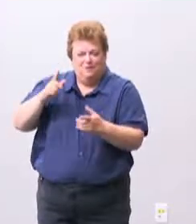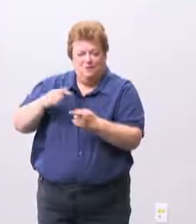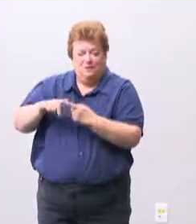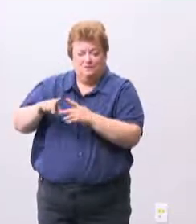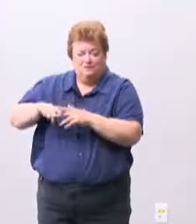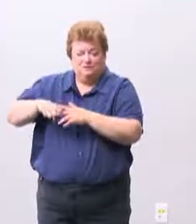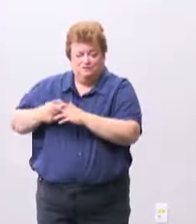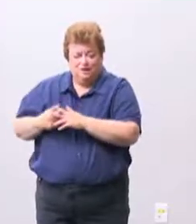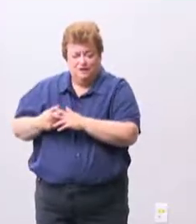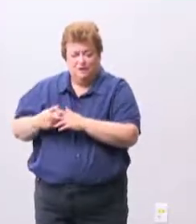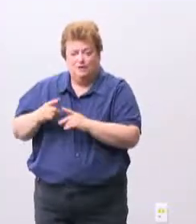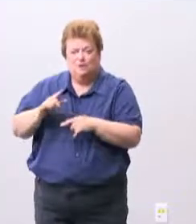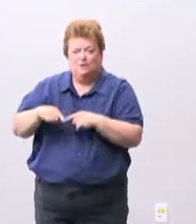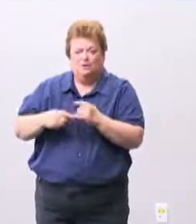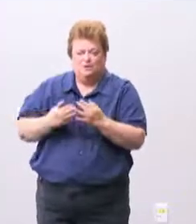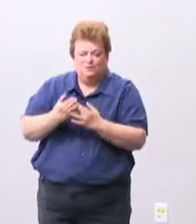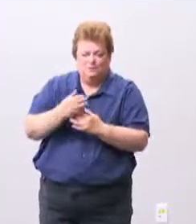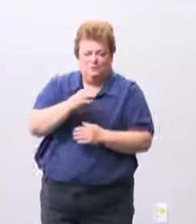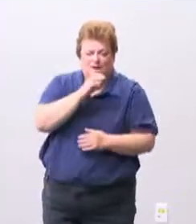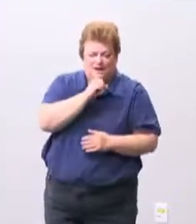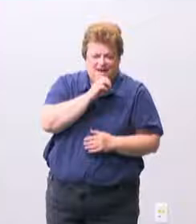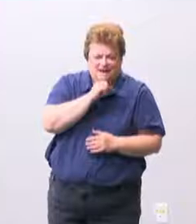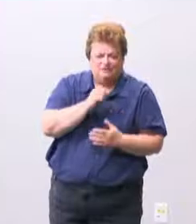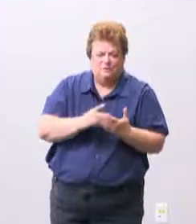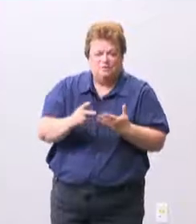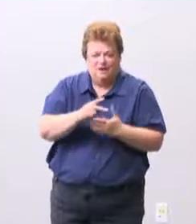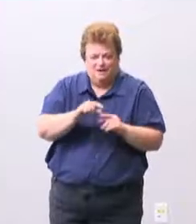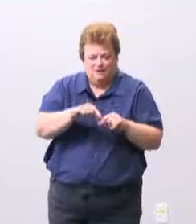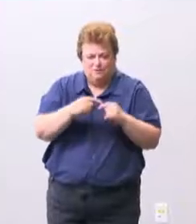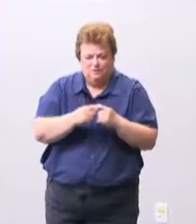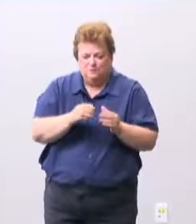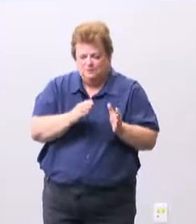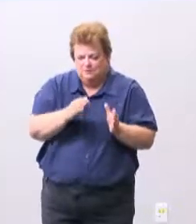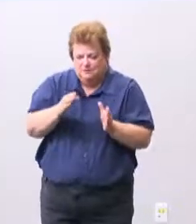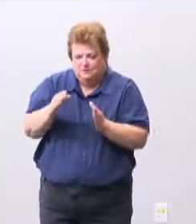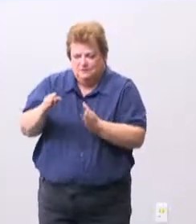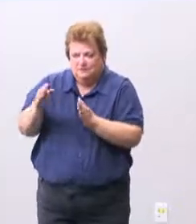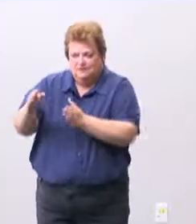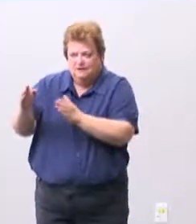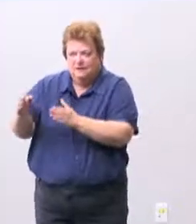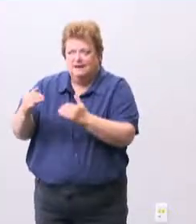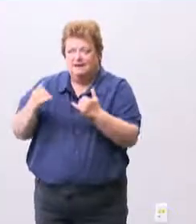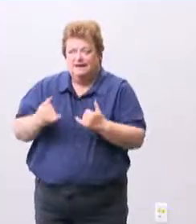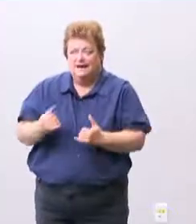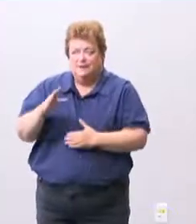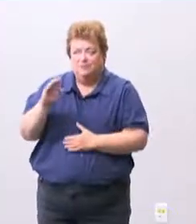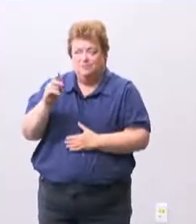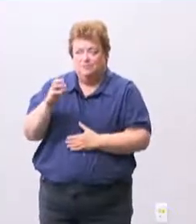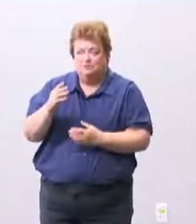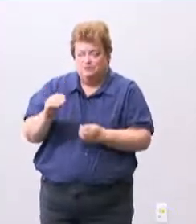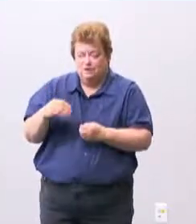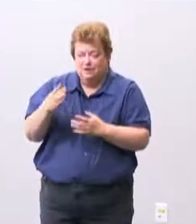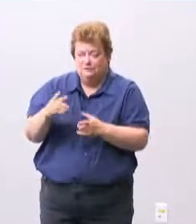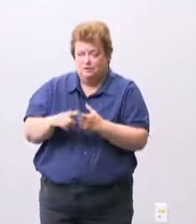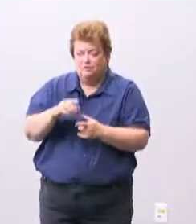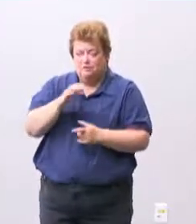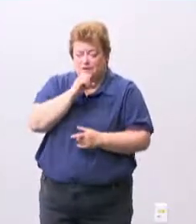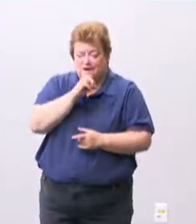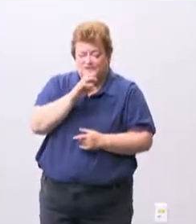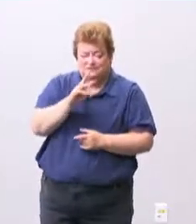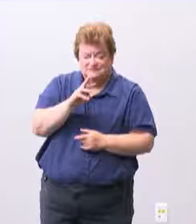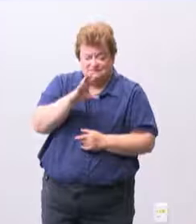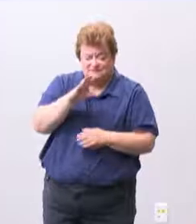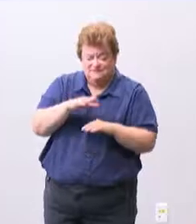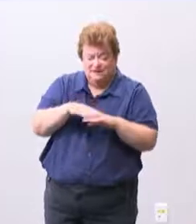vaccine, moving through age and priority groups and stages. We're currently offering booster doses to people 65 and